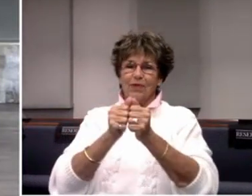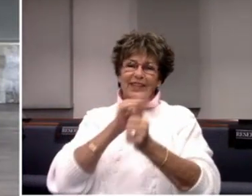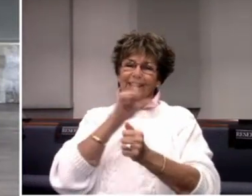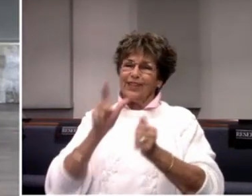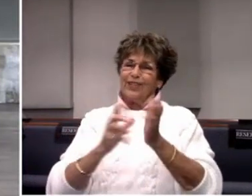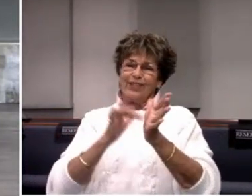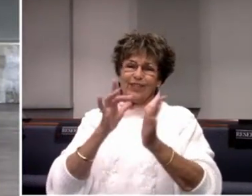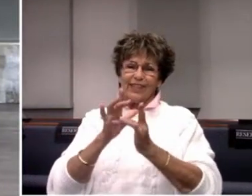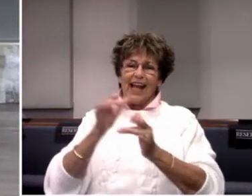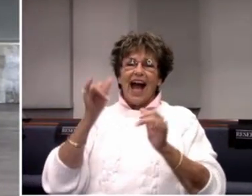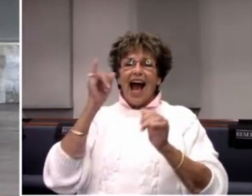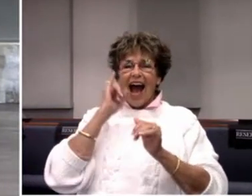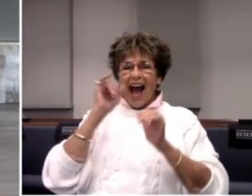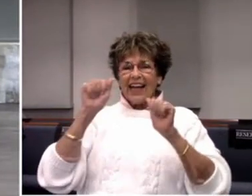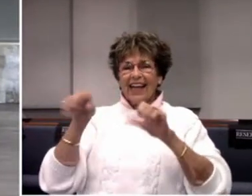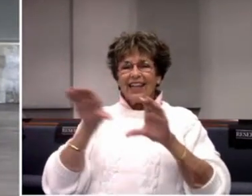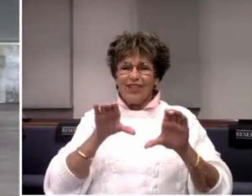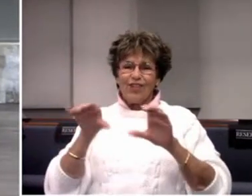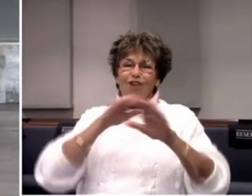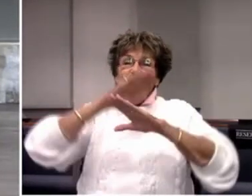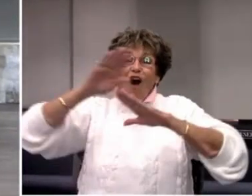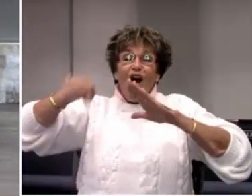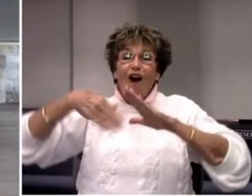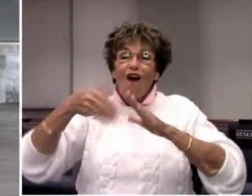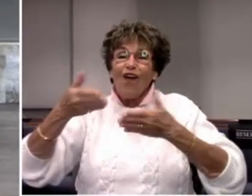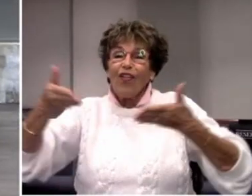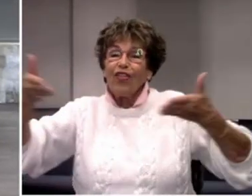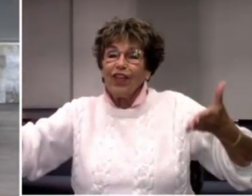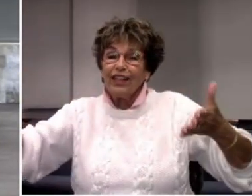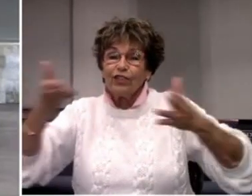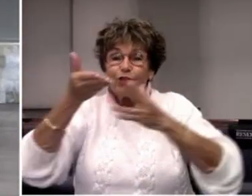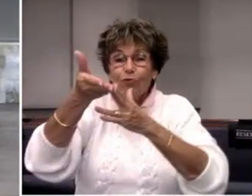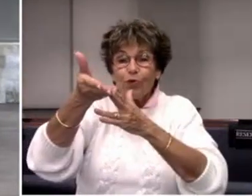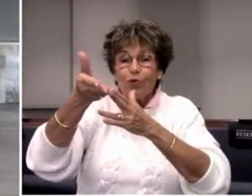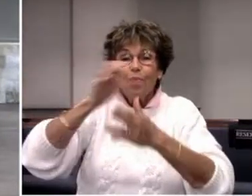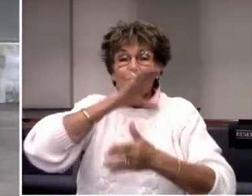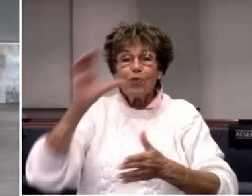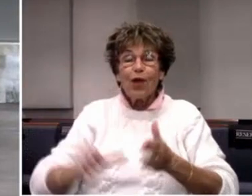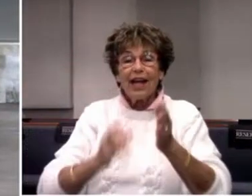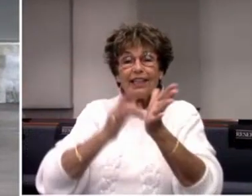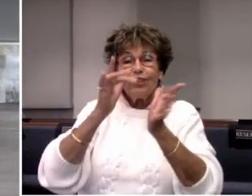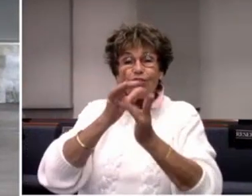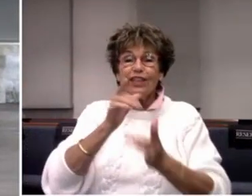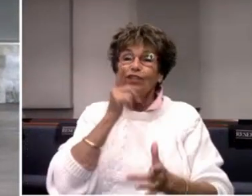this. I can do all things.